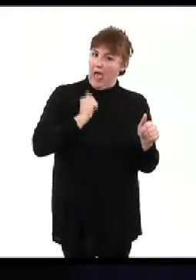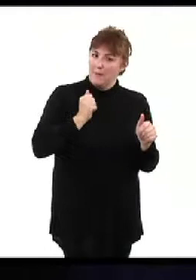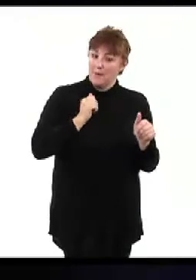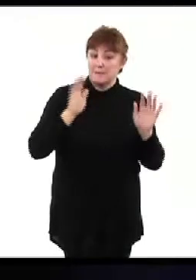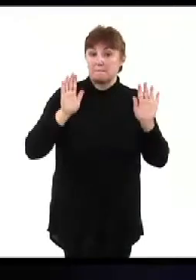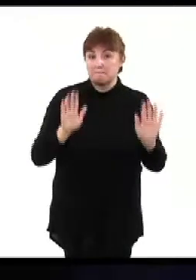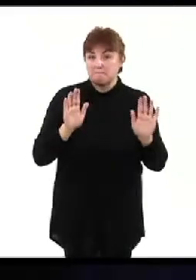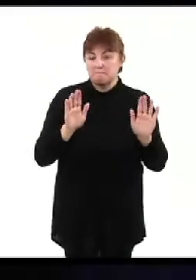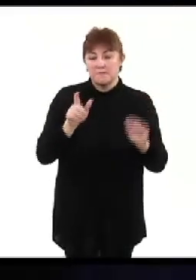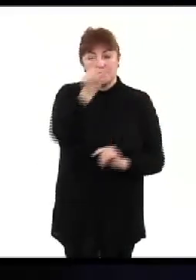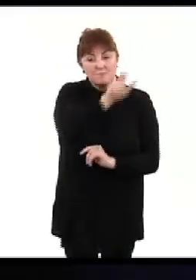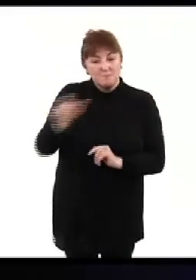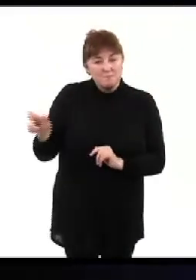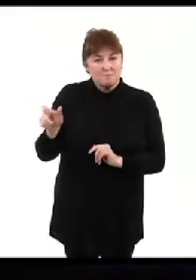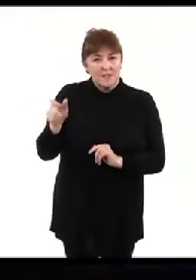best, the poets.